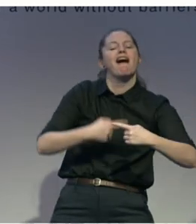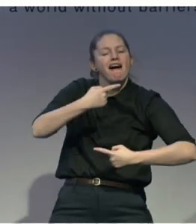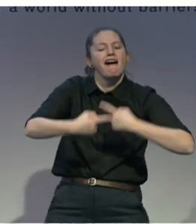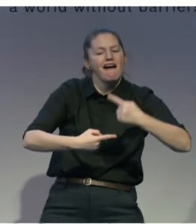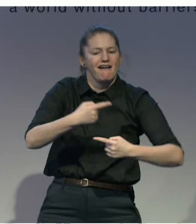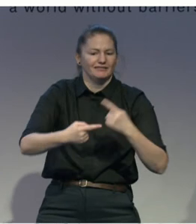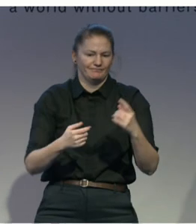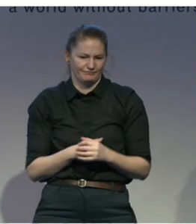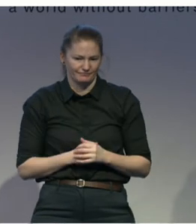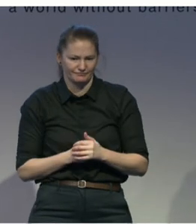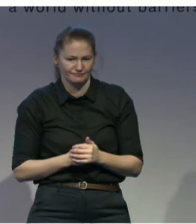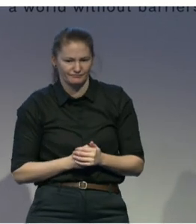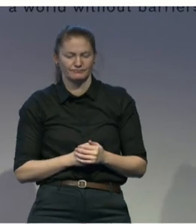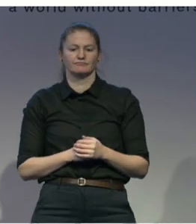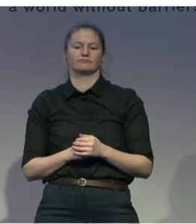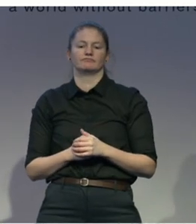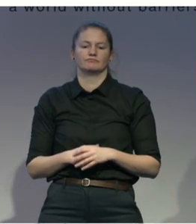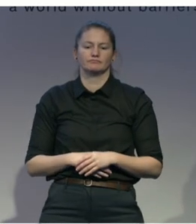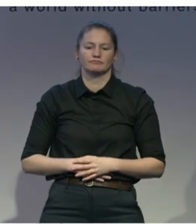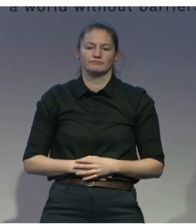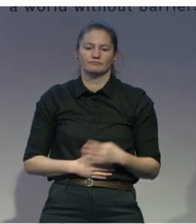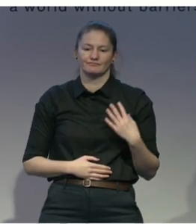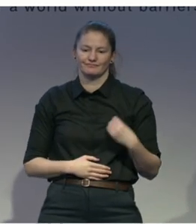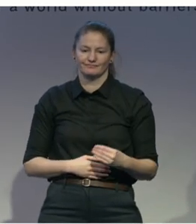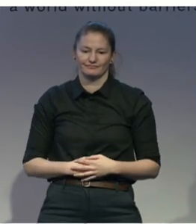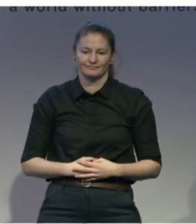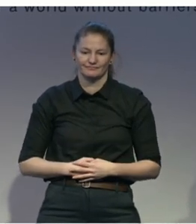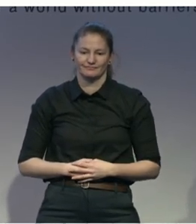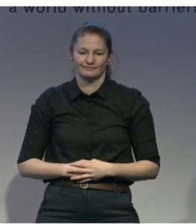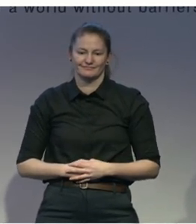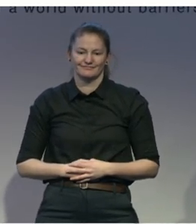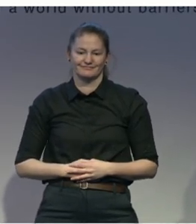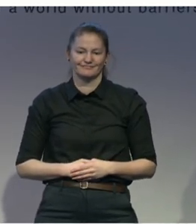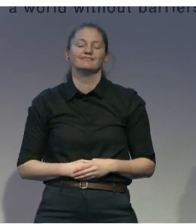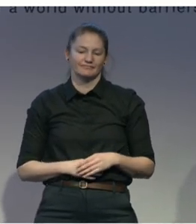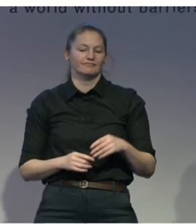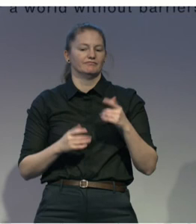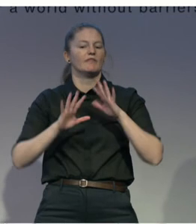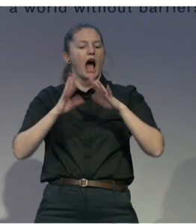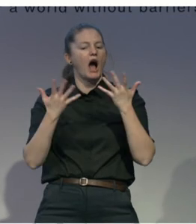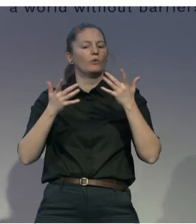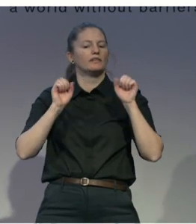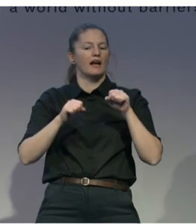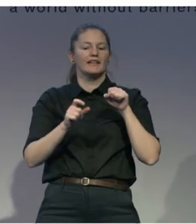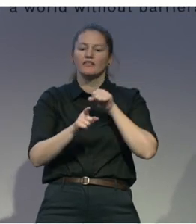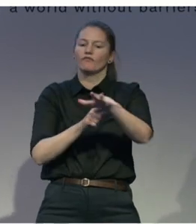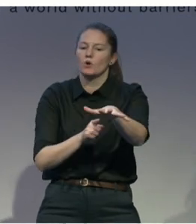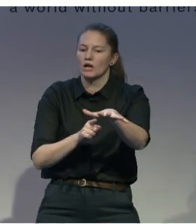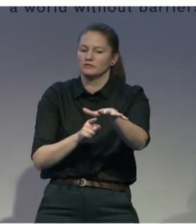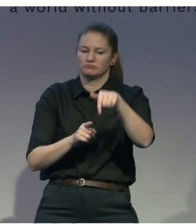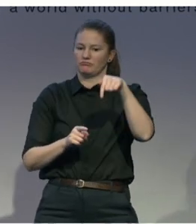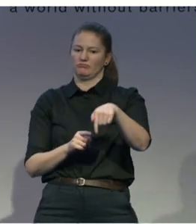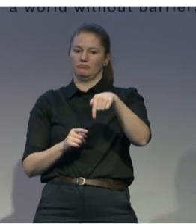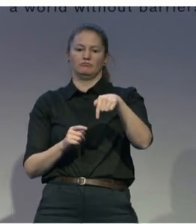It will go to where they direct it. However, it has no turning back. Their image has